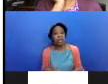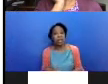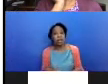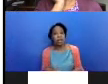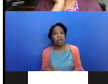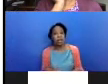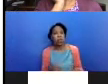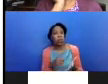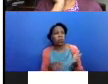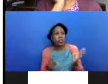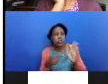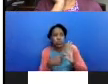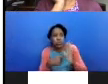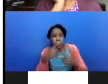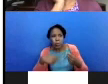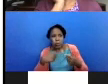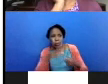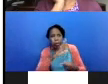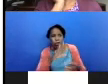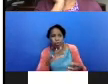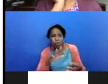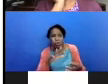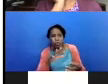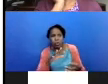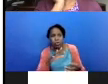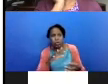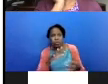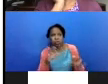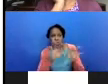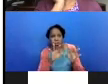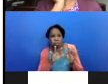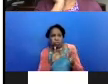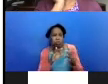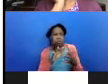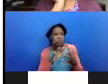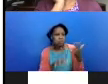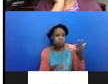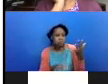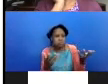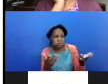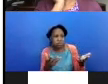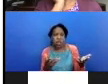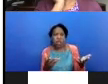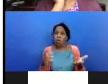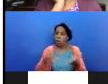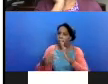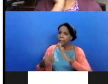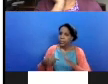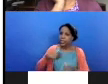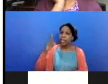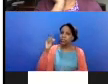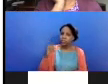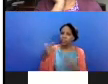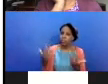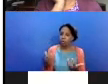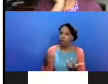Well, the guy might say, well, that I'm not okay with it, that I do want respect in the relationship, that violence isn't okay